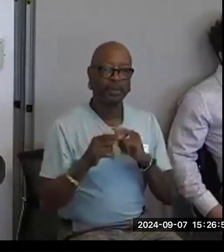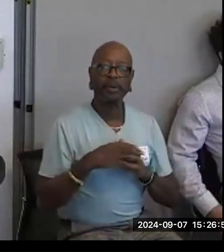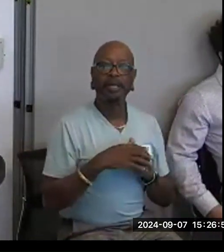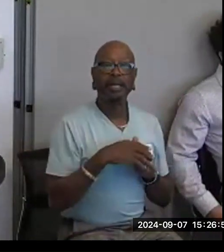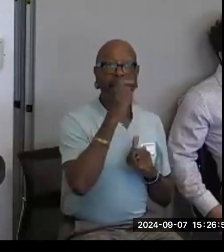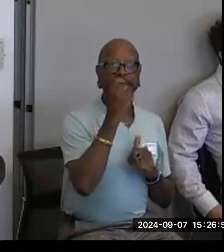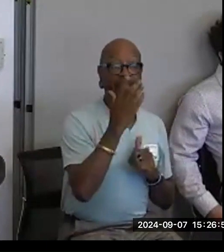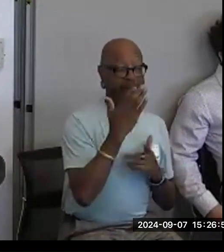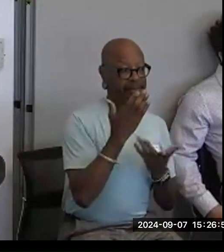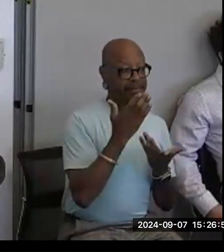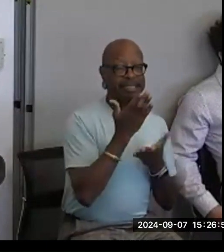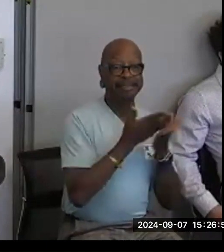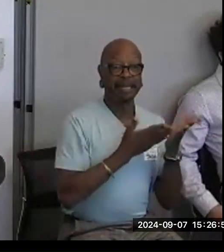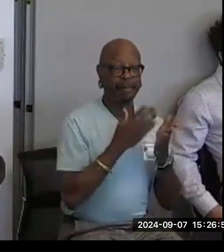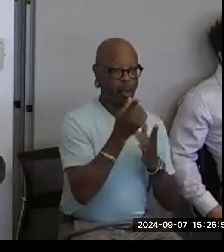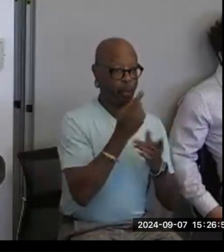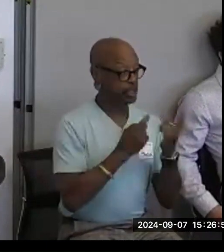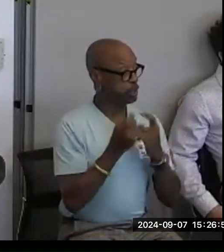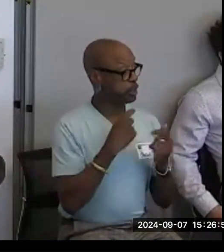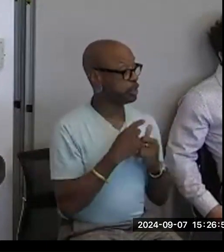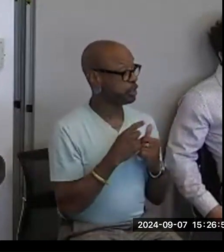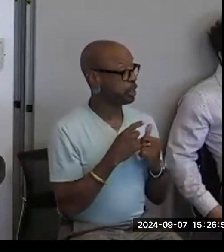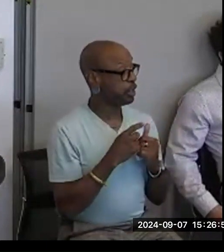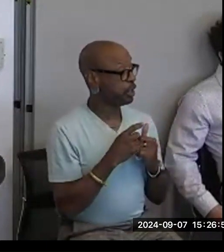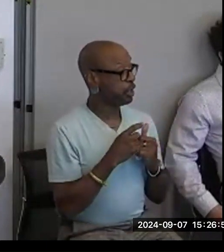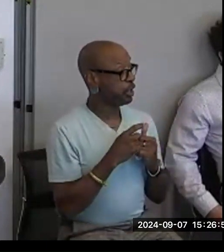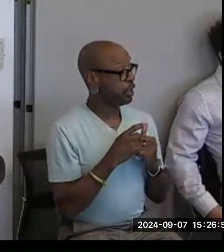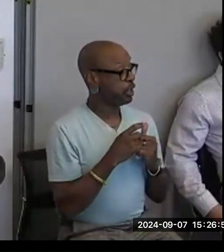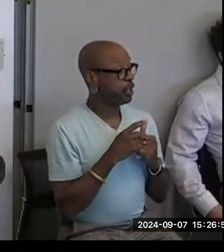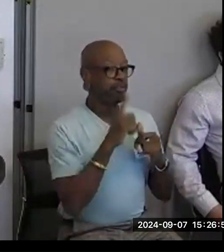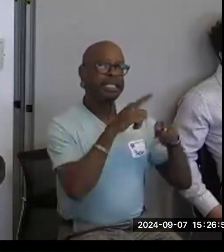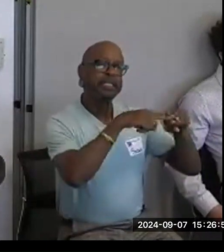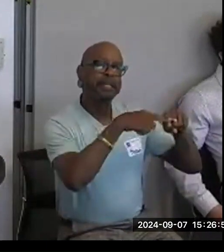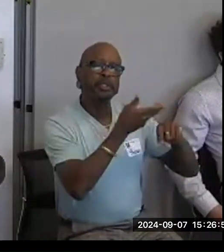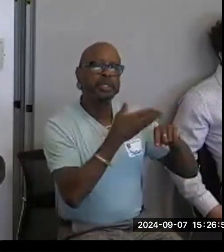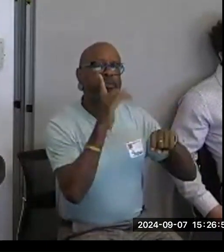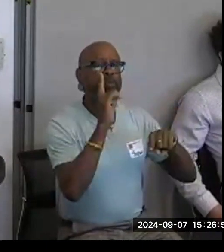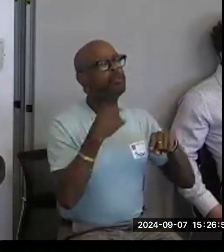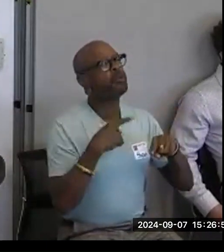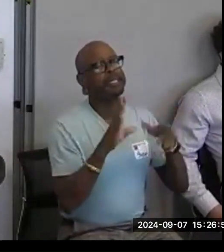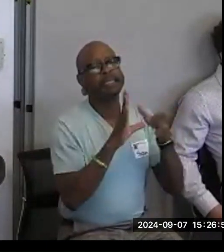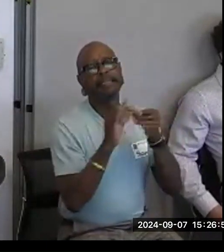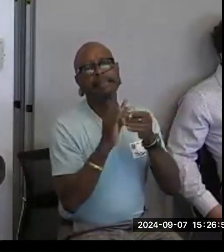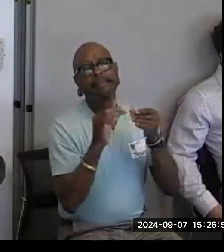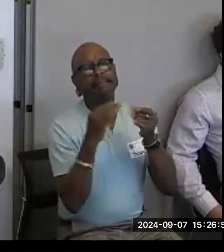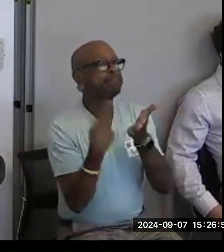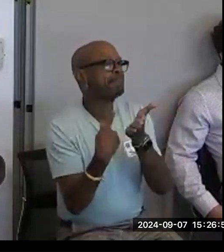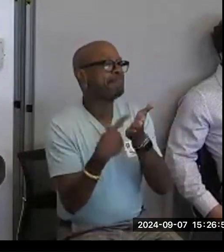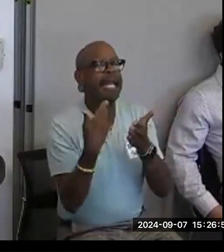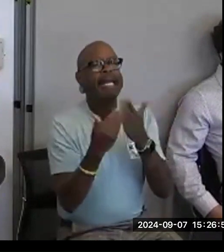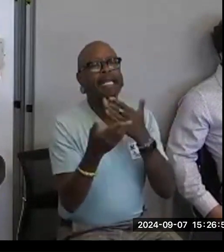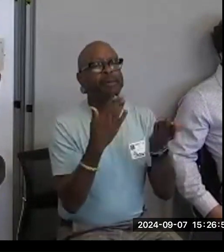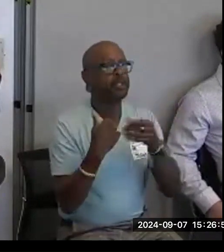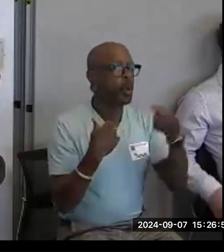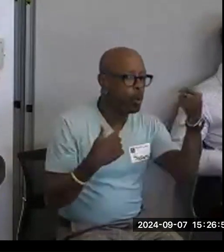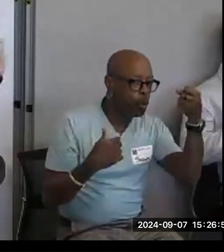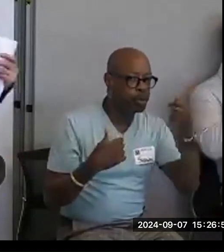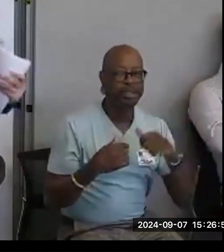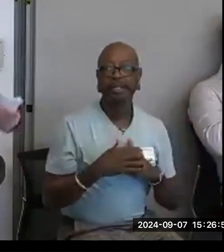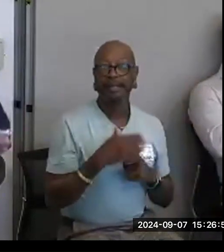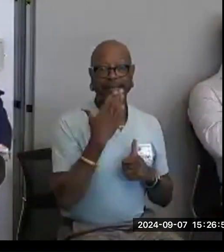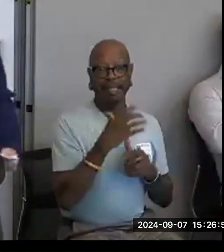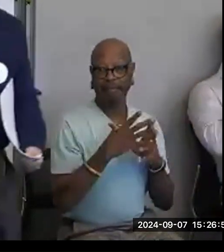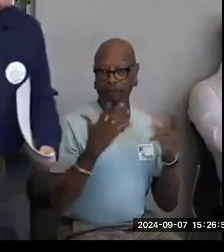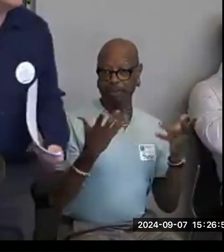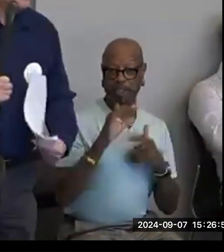because some of the questions are veering on things that we're going to be talking about anyway. So, so thank you very